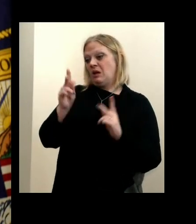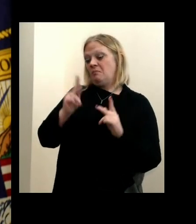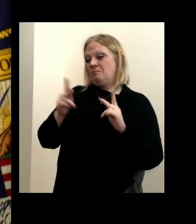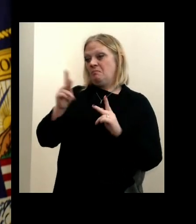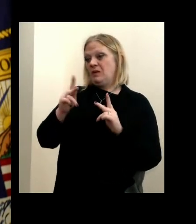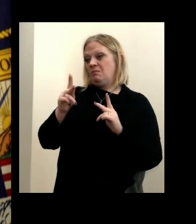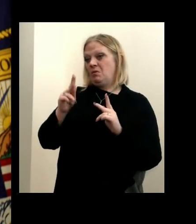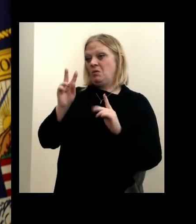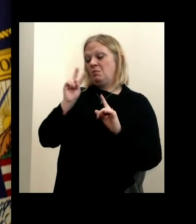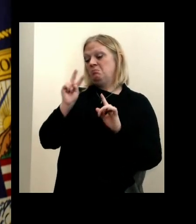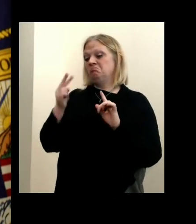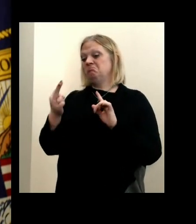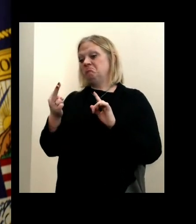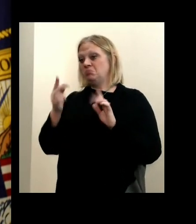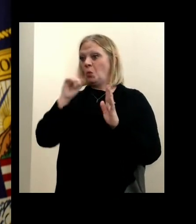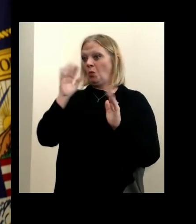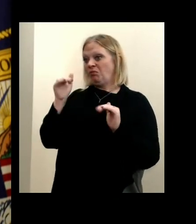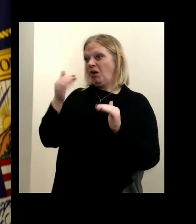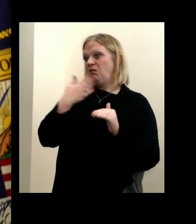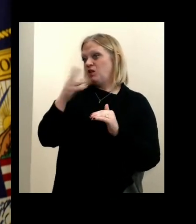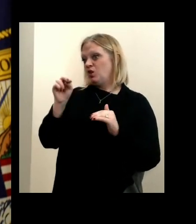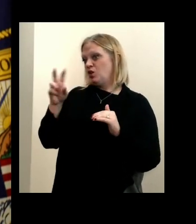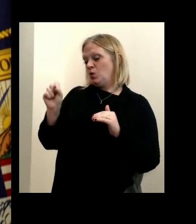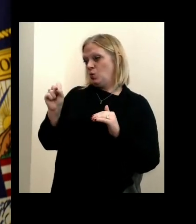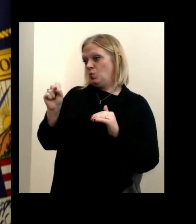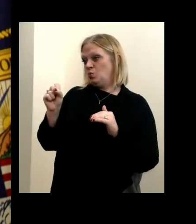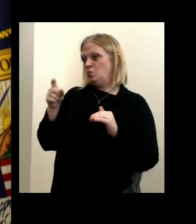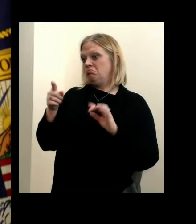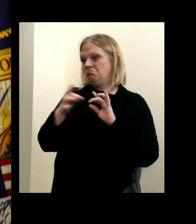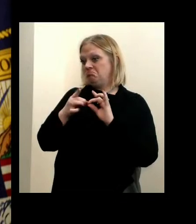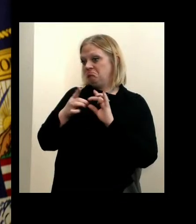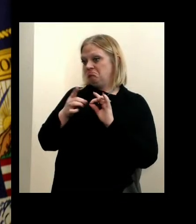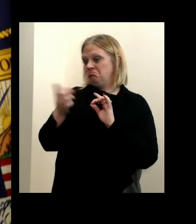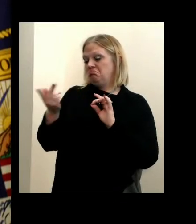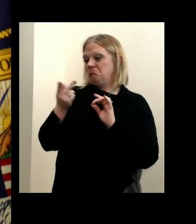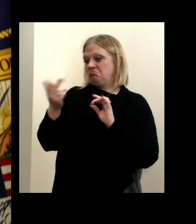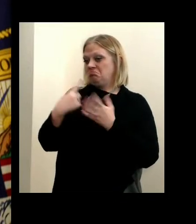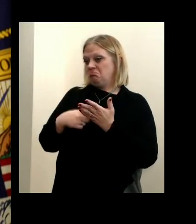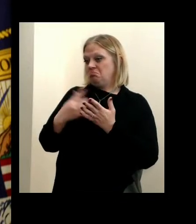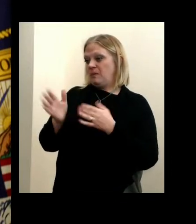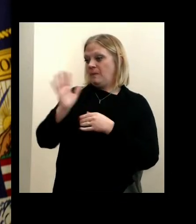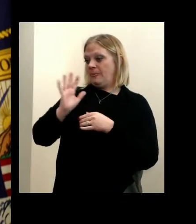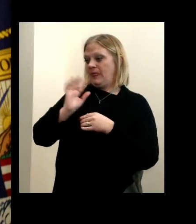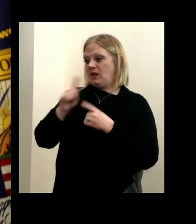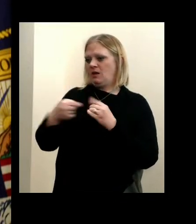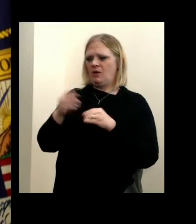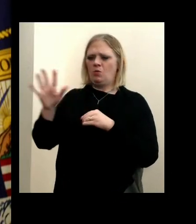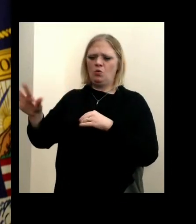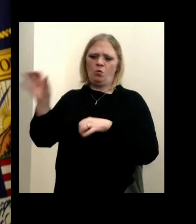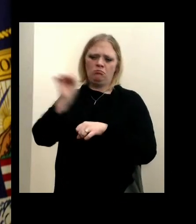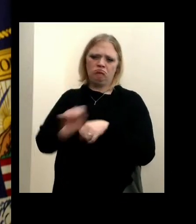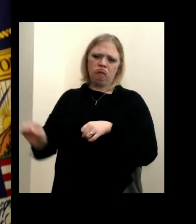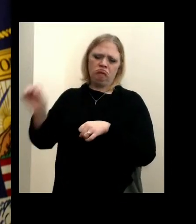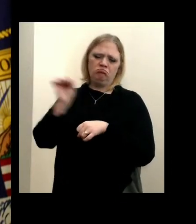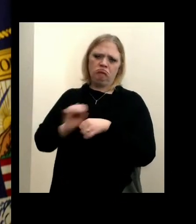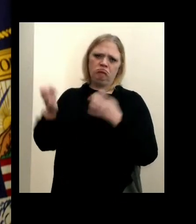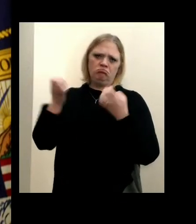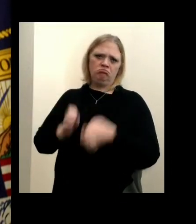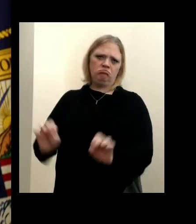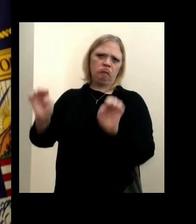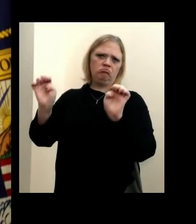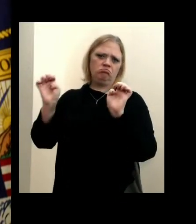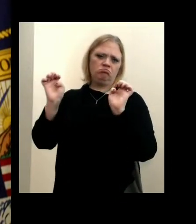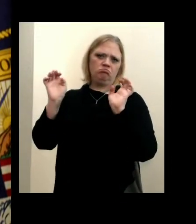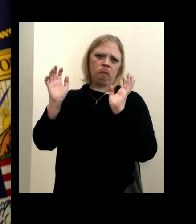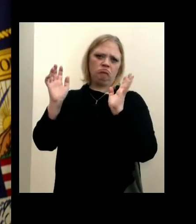that this could be some good news. And you've mentioned, and we've talked before about your tireless efforts really to reason